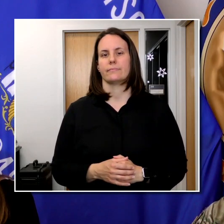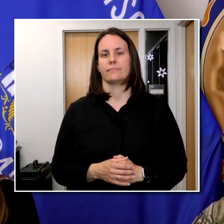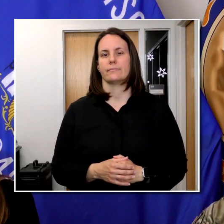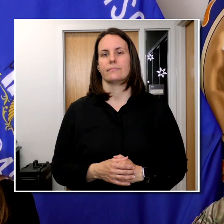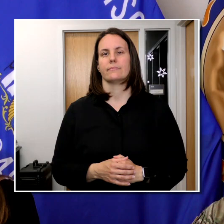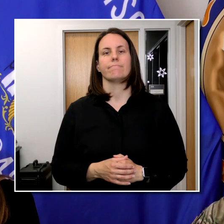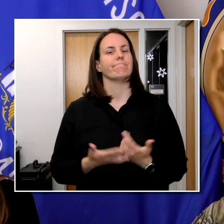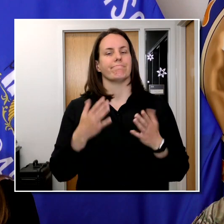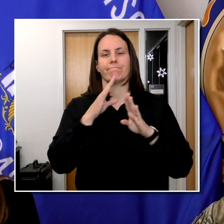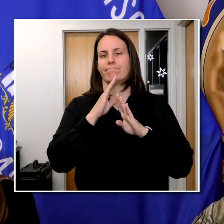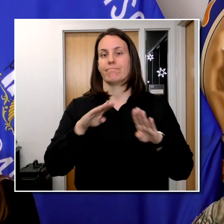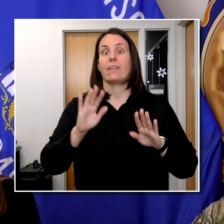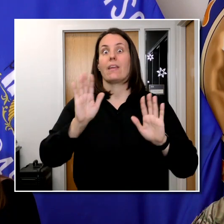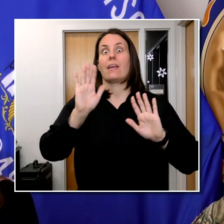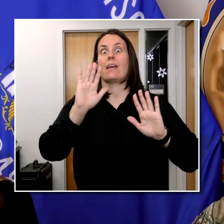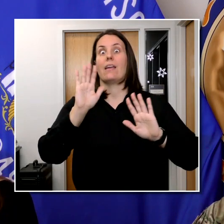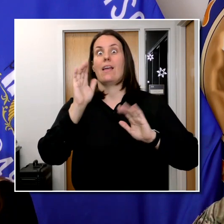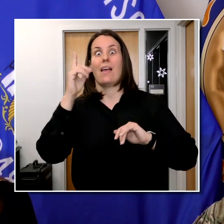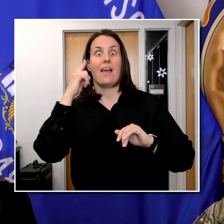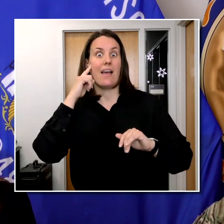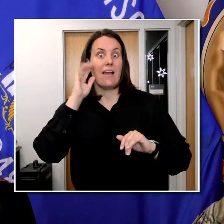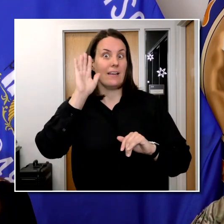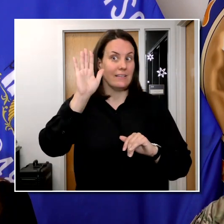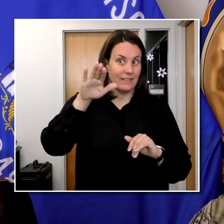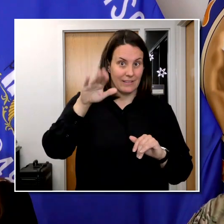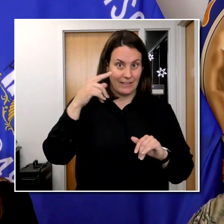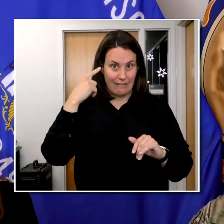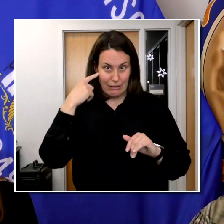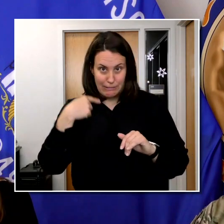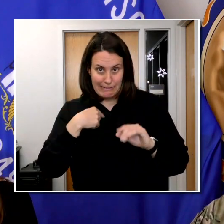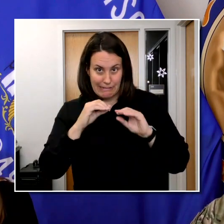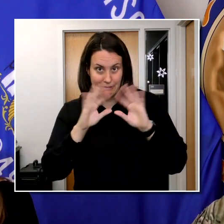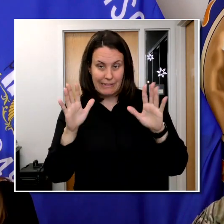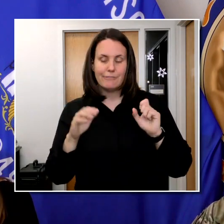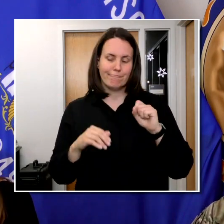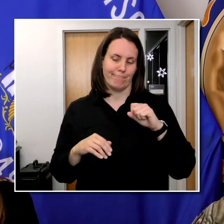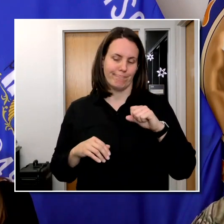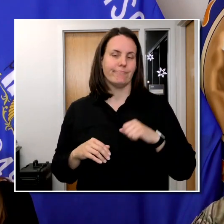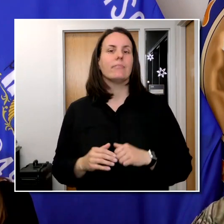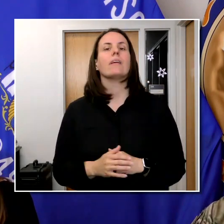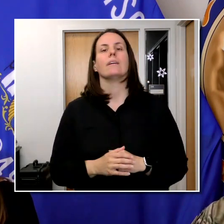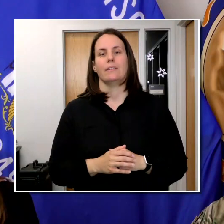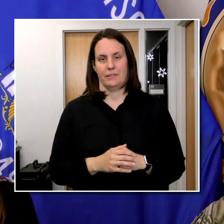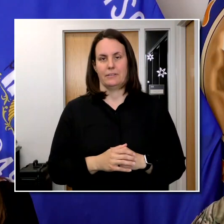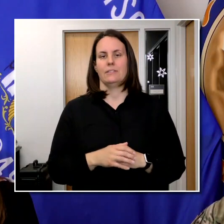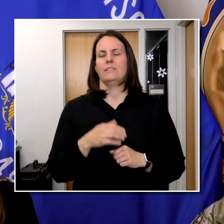All right. Okay, I think I'm in there. We can hear you, Rich. All right, we got you. So, two-part question.